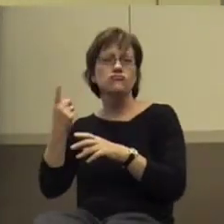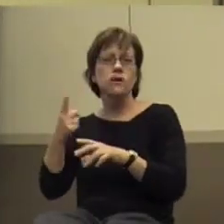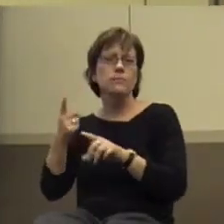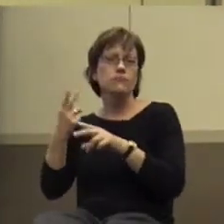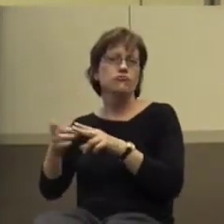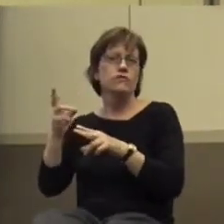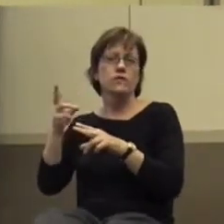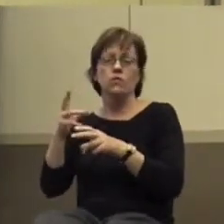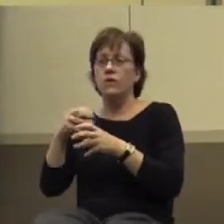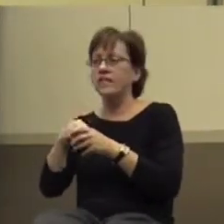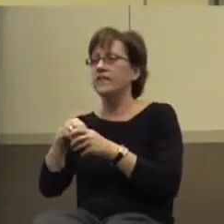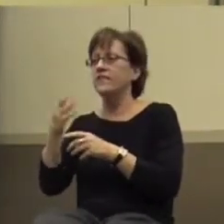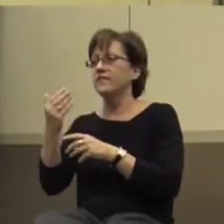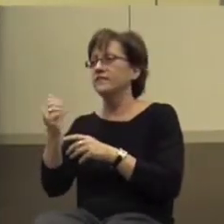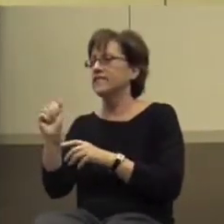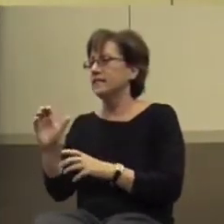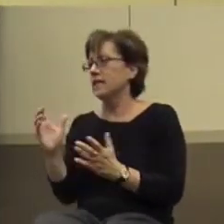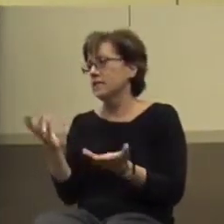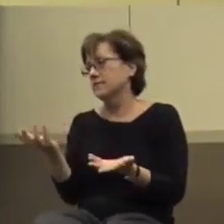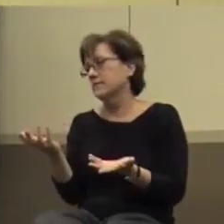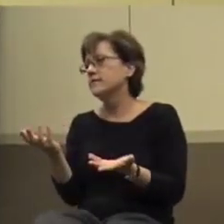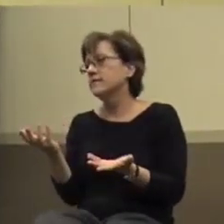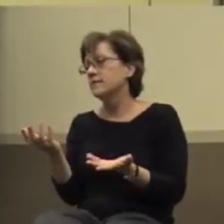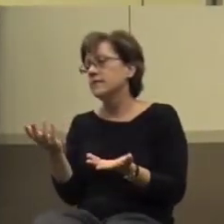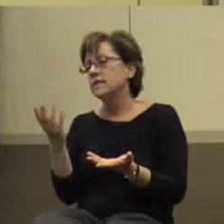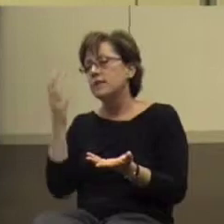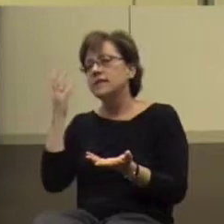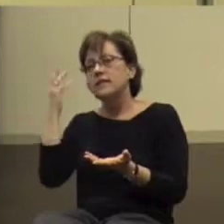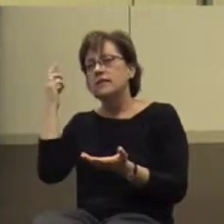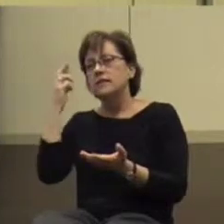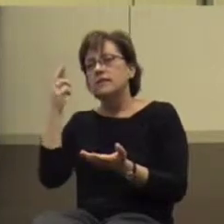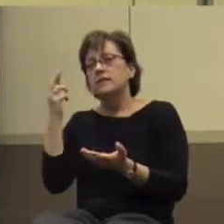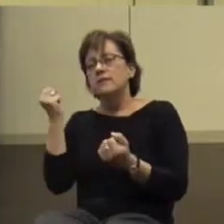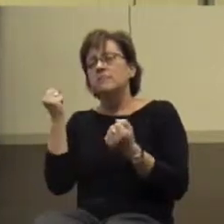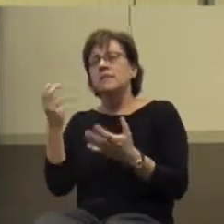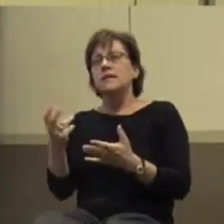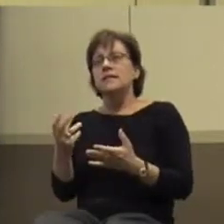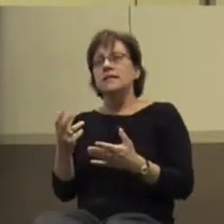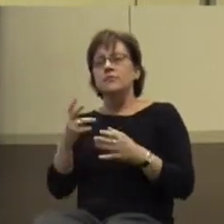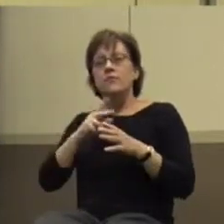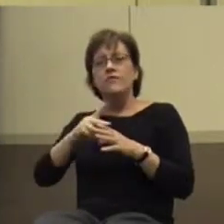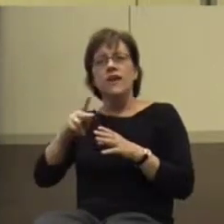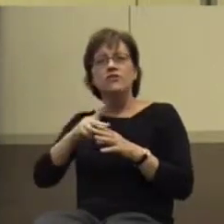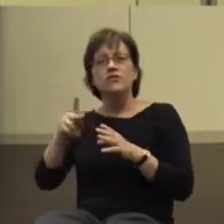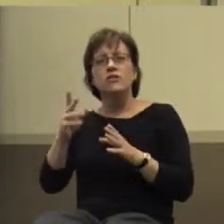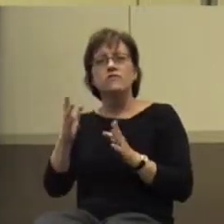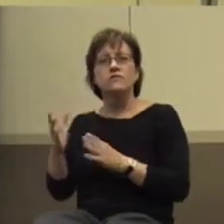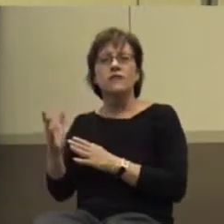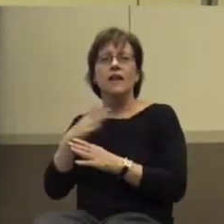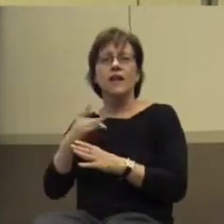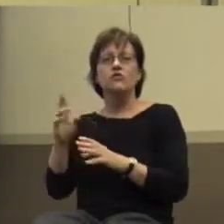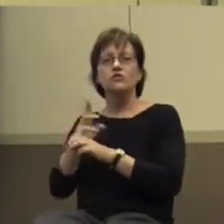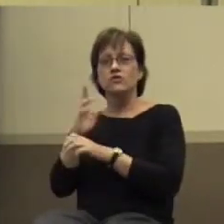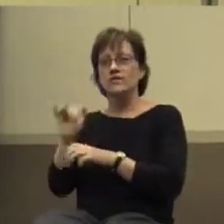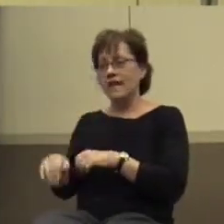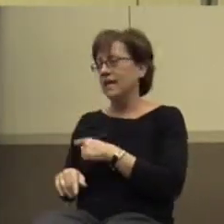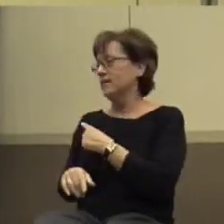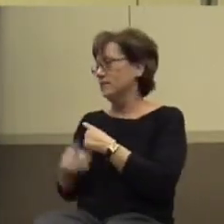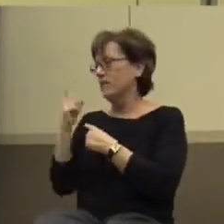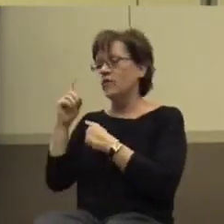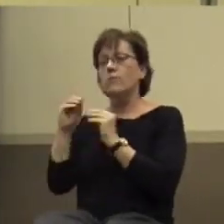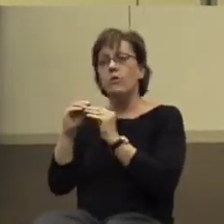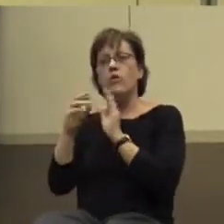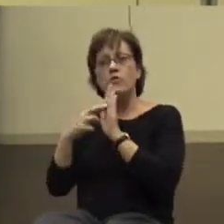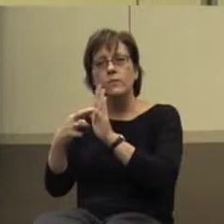lot of professionals like to use this for that more representative, like using every 15 seconds, look up. It doesn't matter what